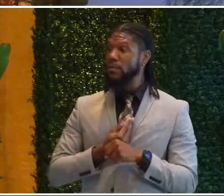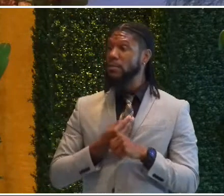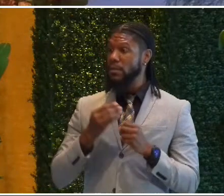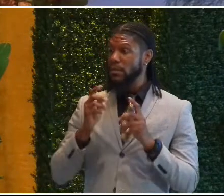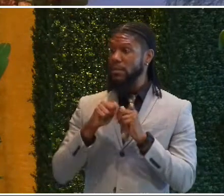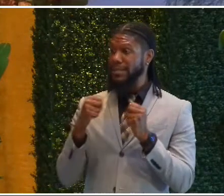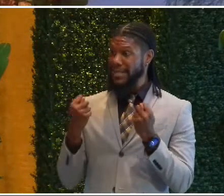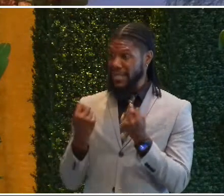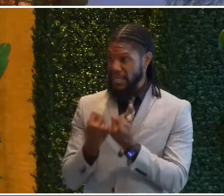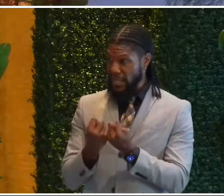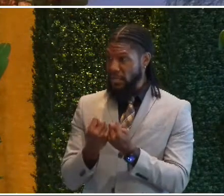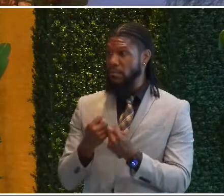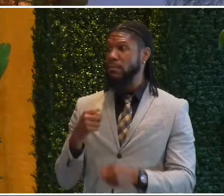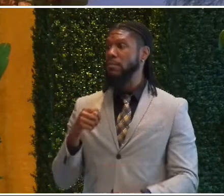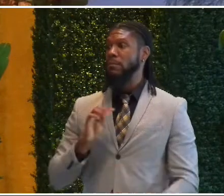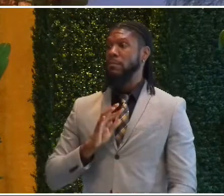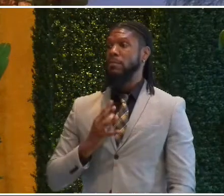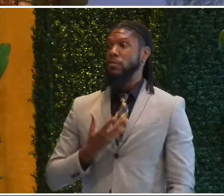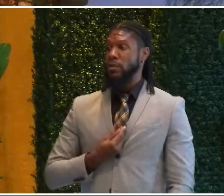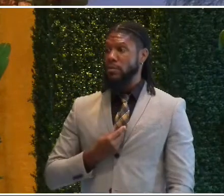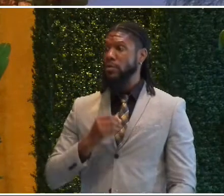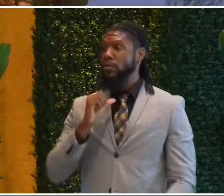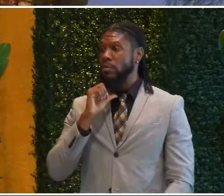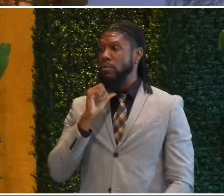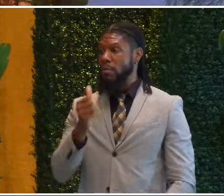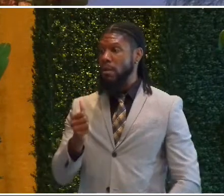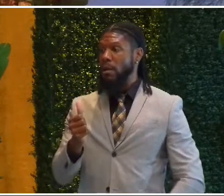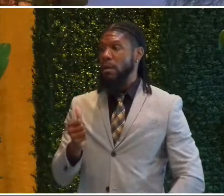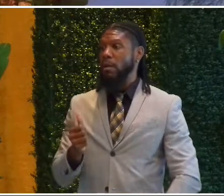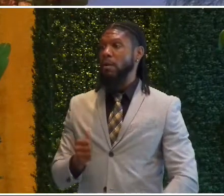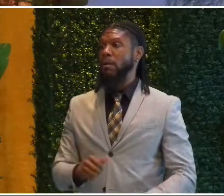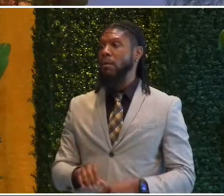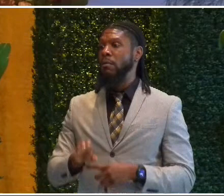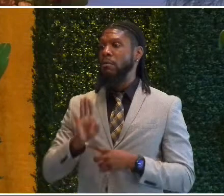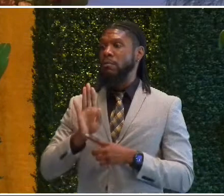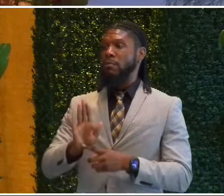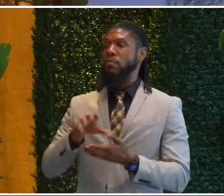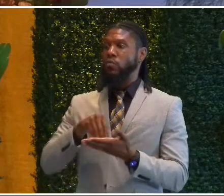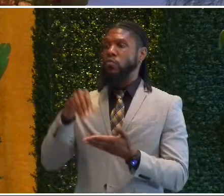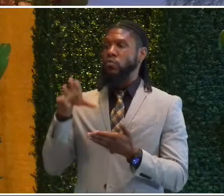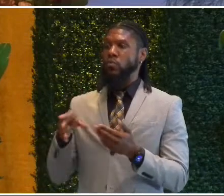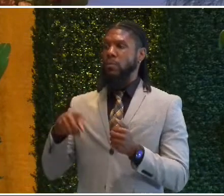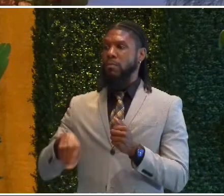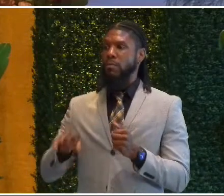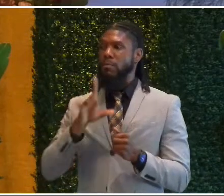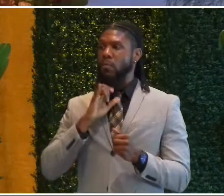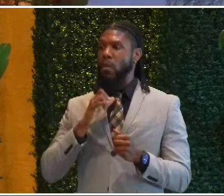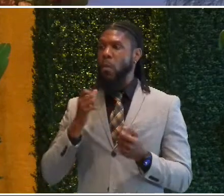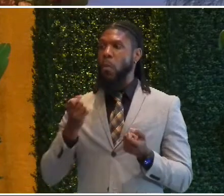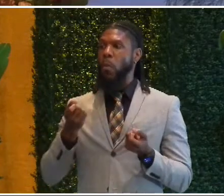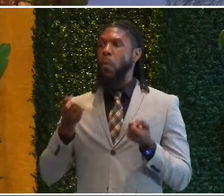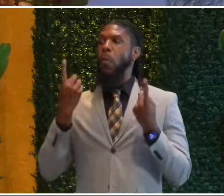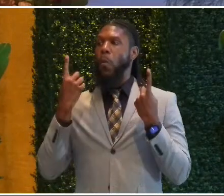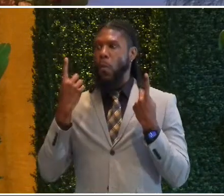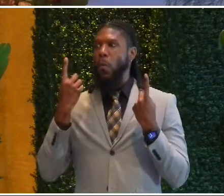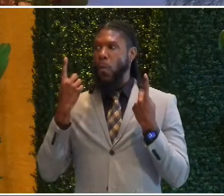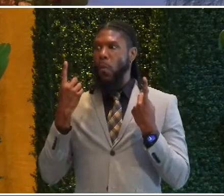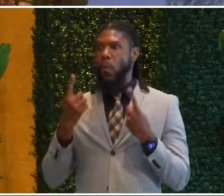for the way you've made that accessible. Mother's Love, it's an article in Essence, available on essence.com. You should read it. But